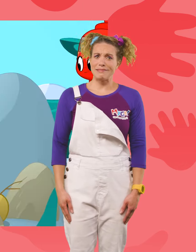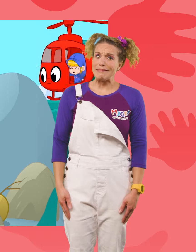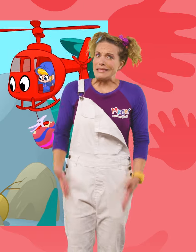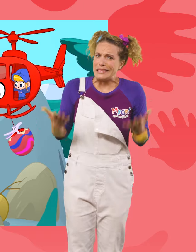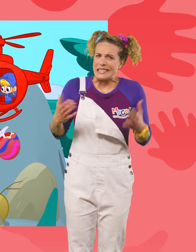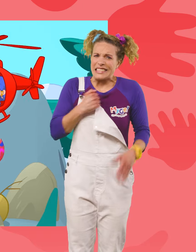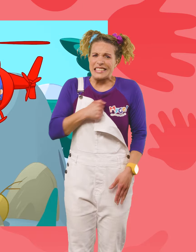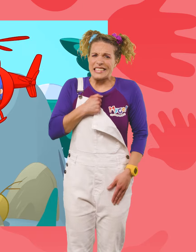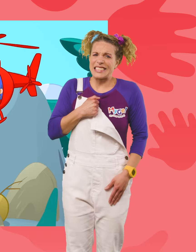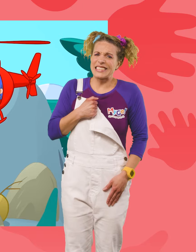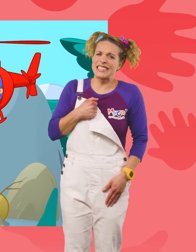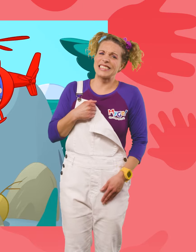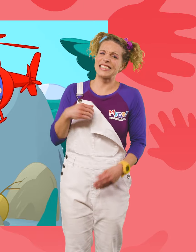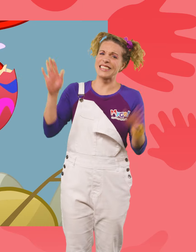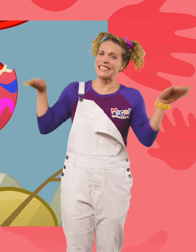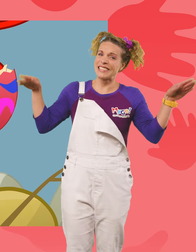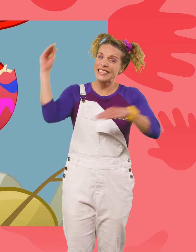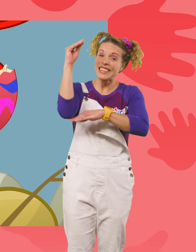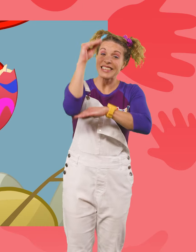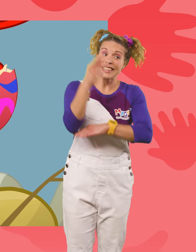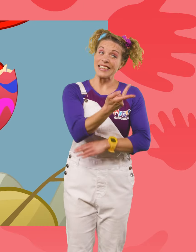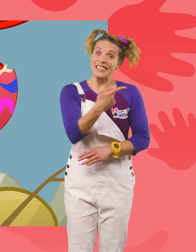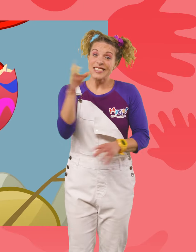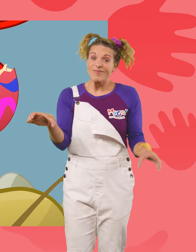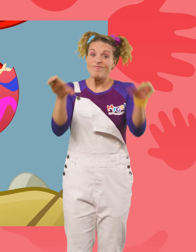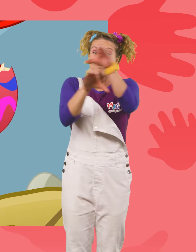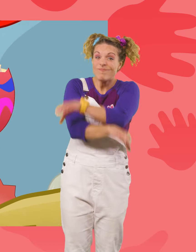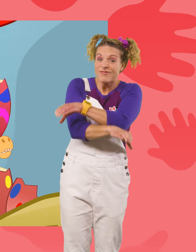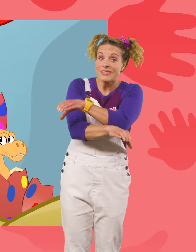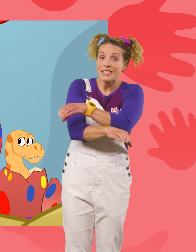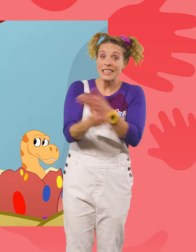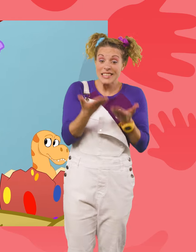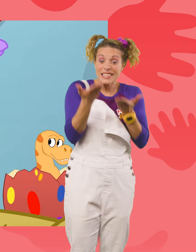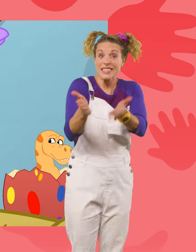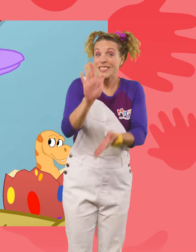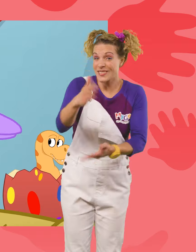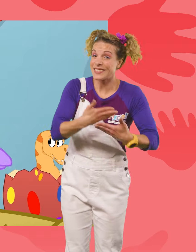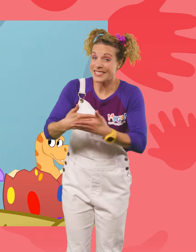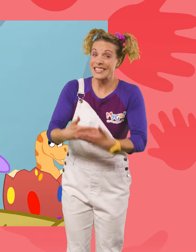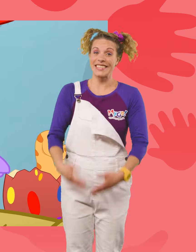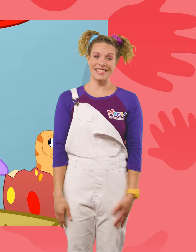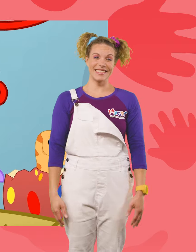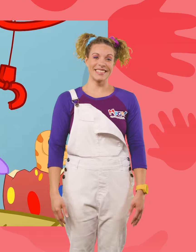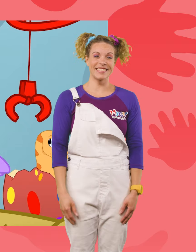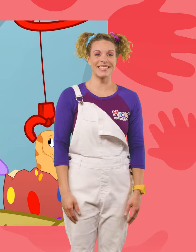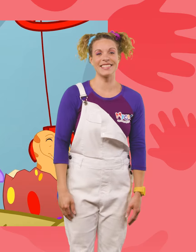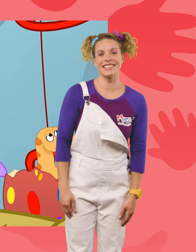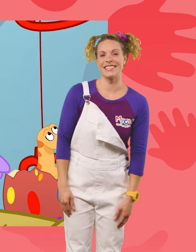Oh, sorry, Pterodactyl. We switched the eggs. Here's your baby.